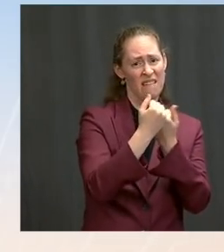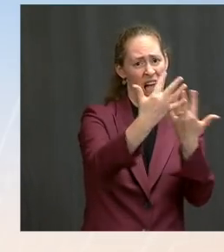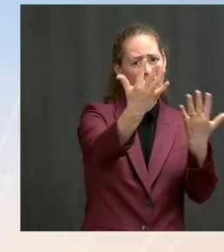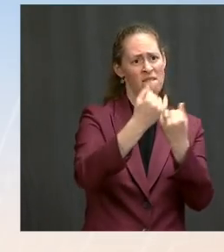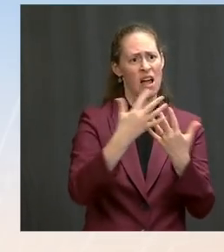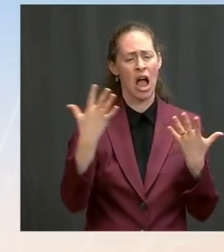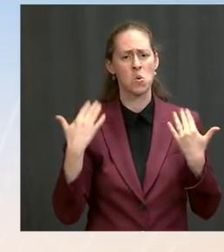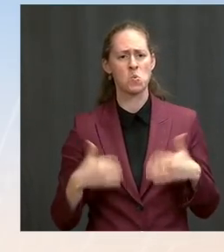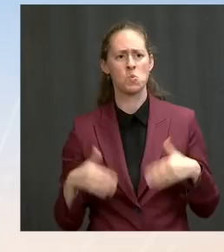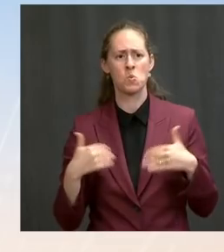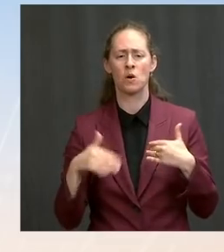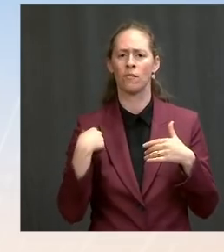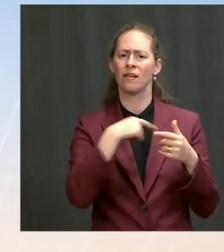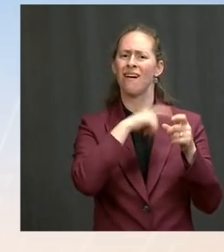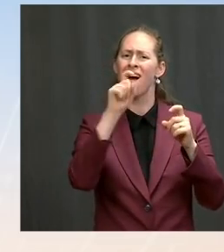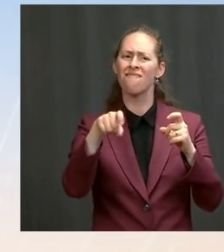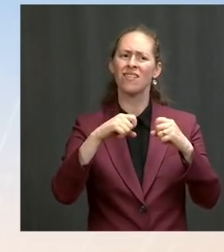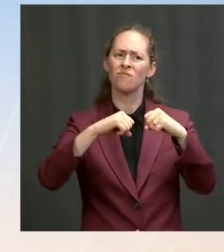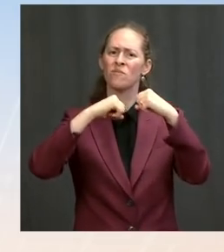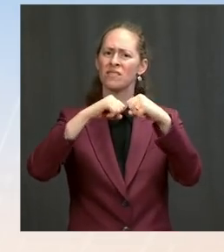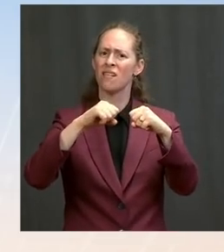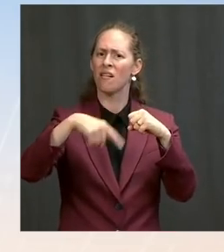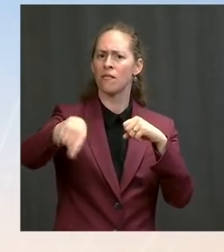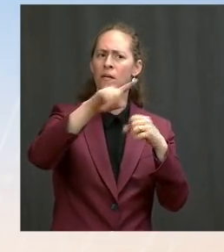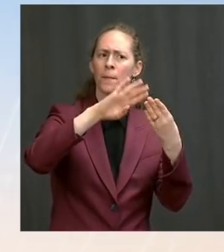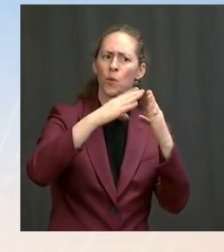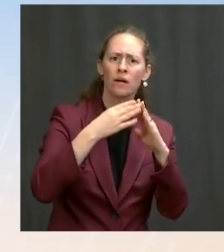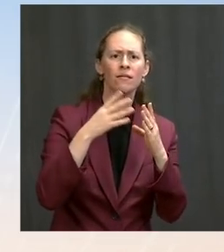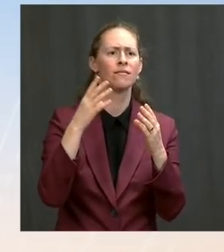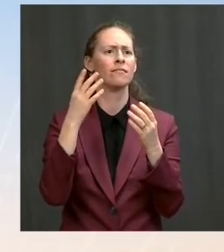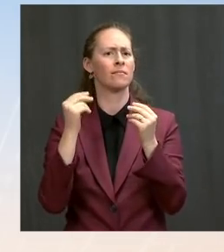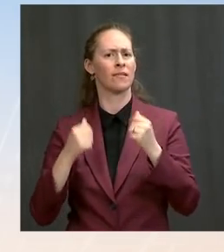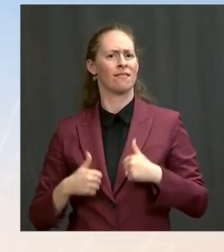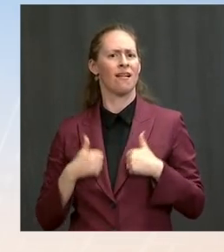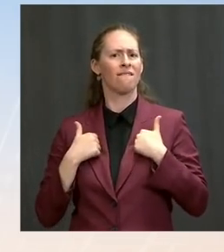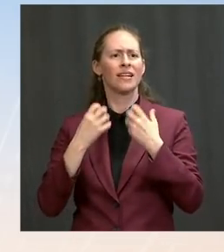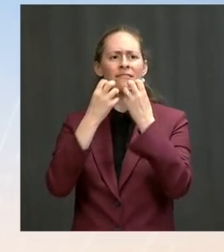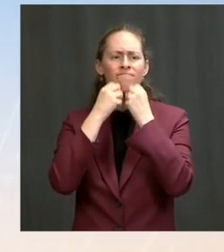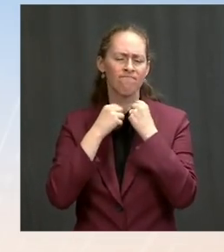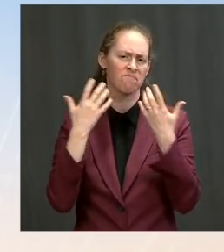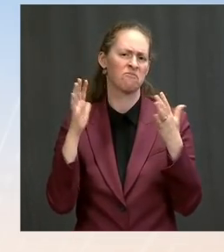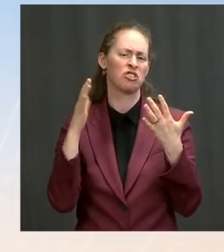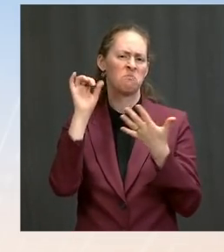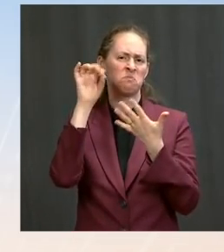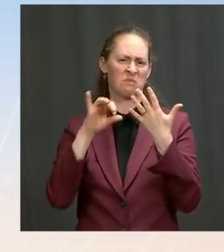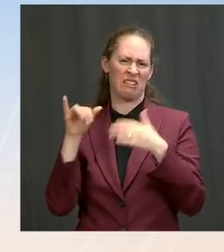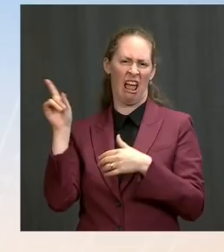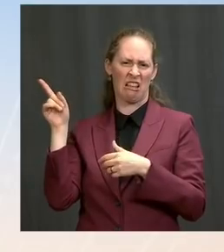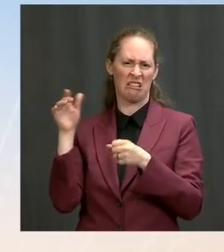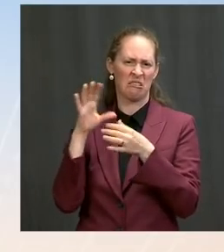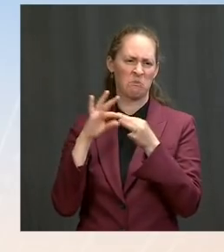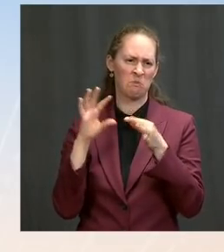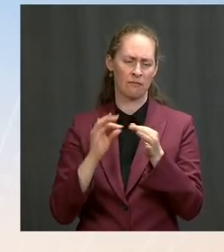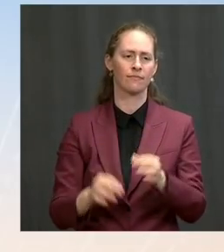and save lives, which were outlined this morning. We can certainly talk more about. As you may have also seen, in a few minutes, the president will sign